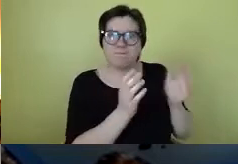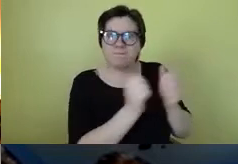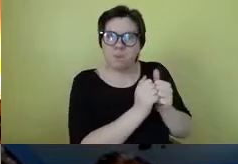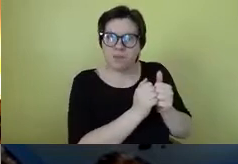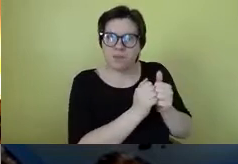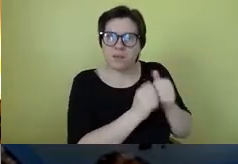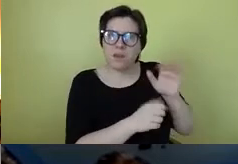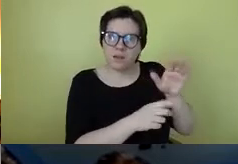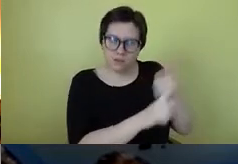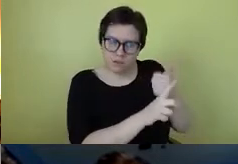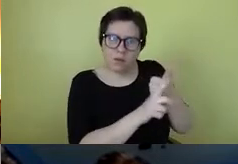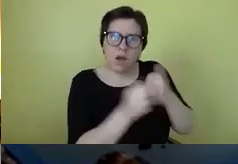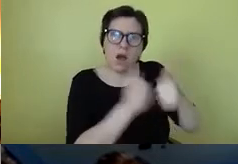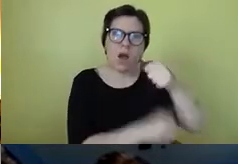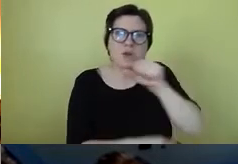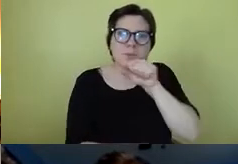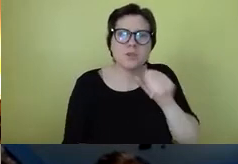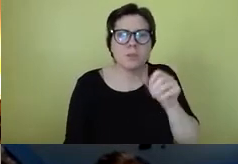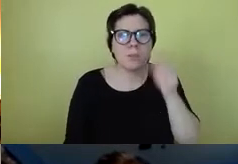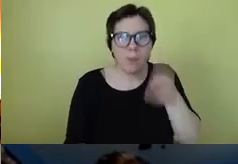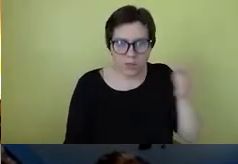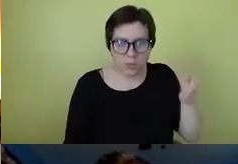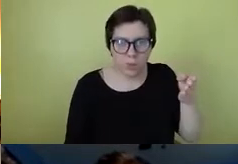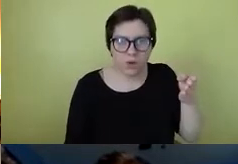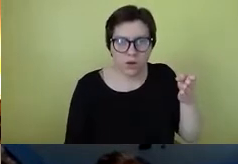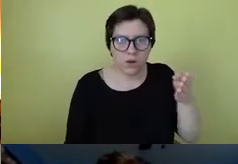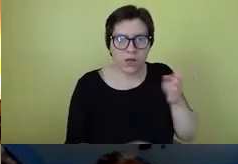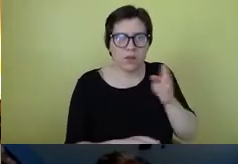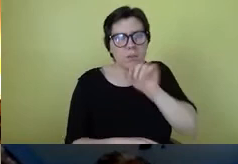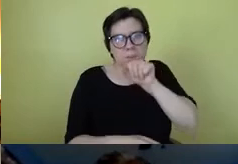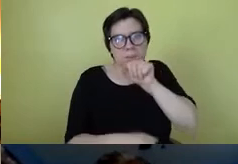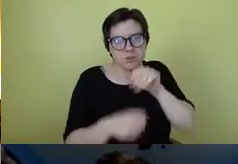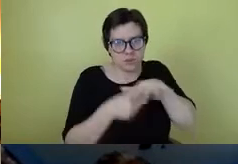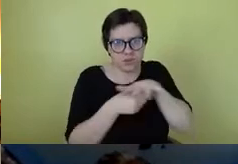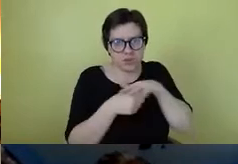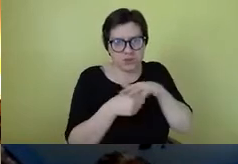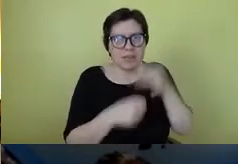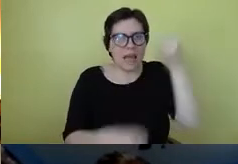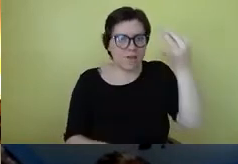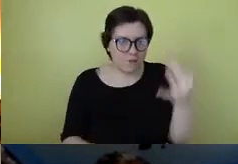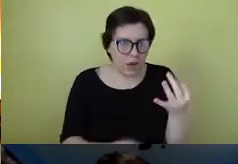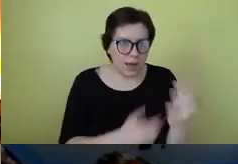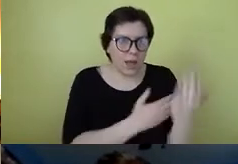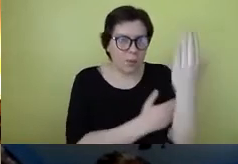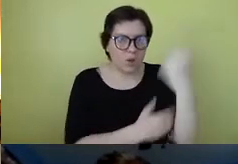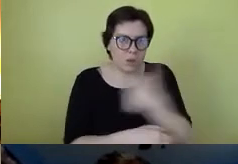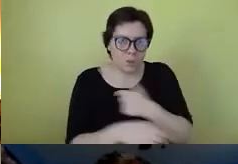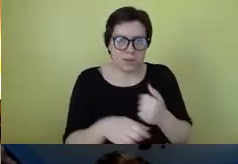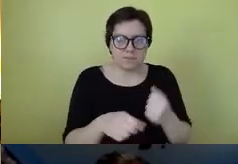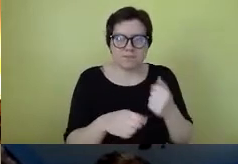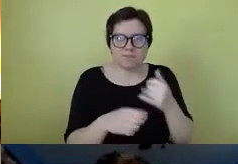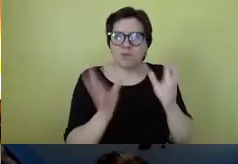the Archbishop of Baltimore, the bishops in the region, we have a Friday morning conference call. And he